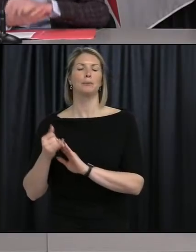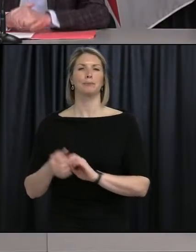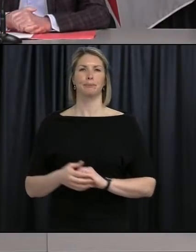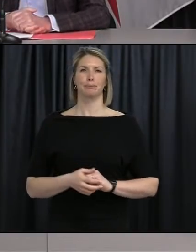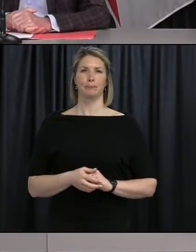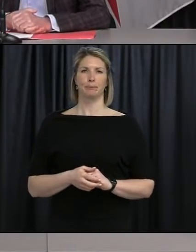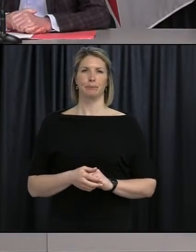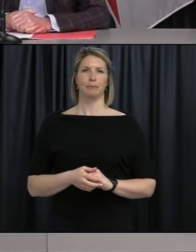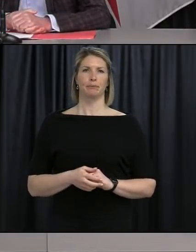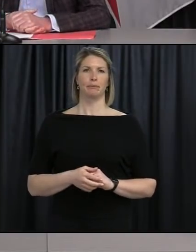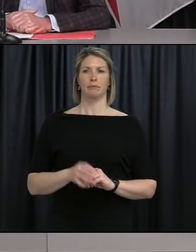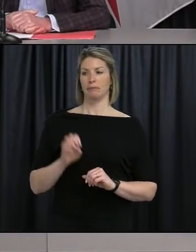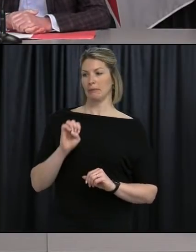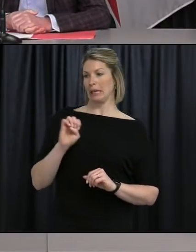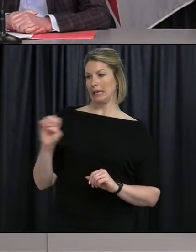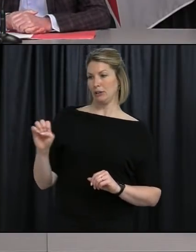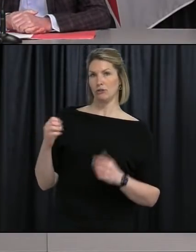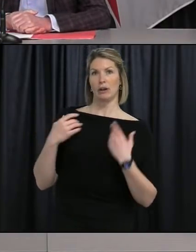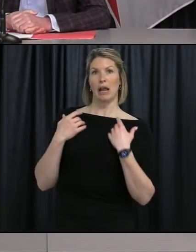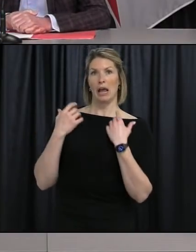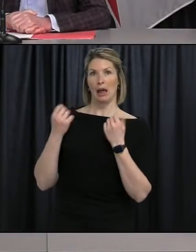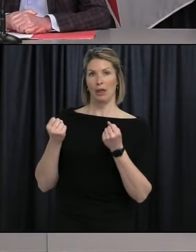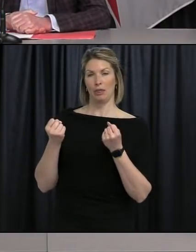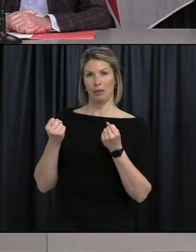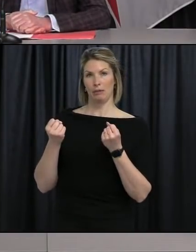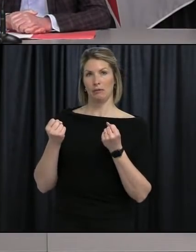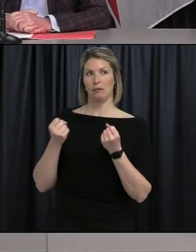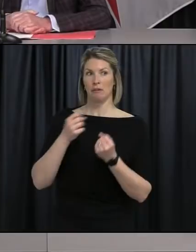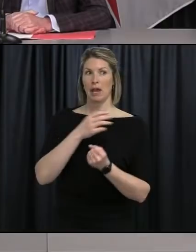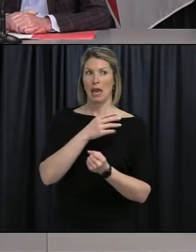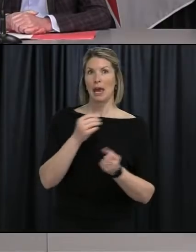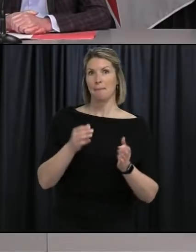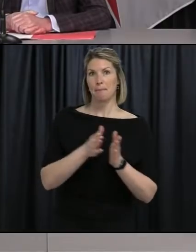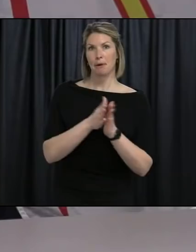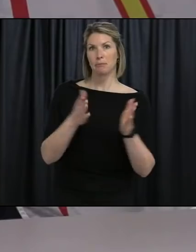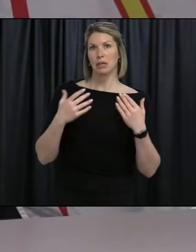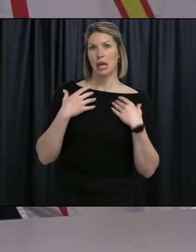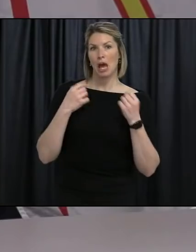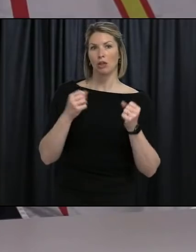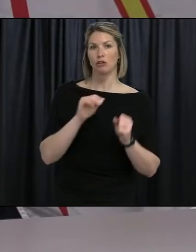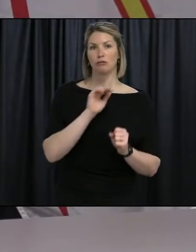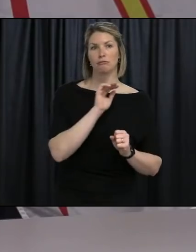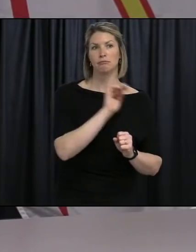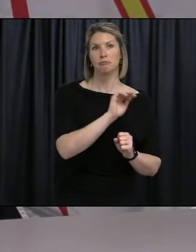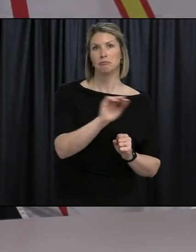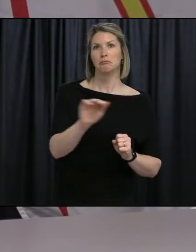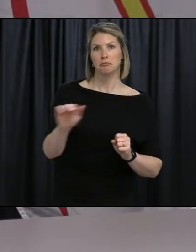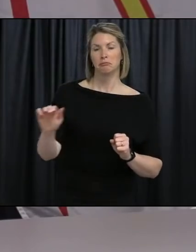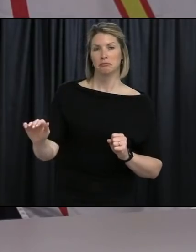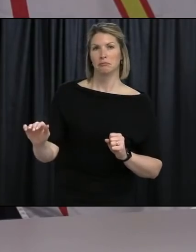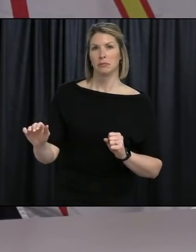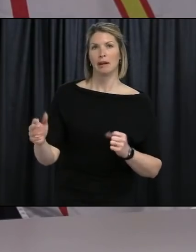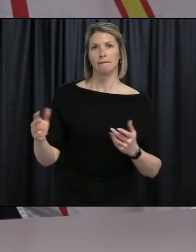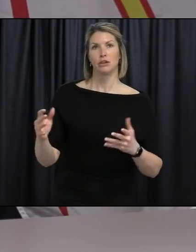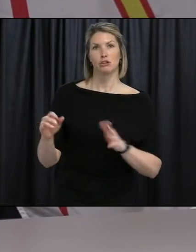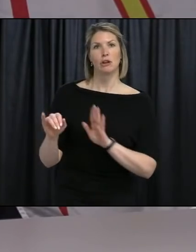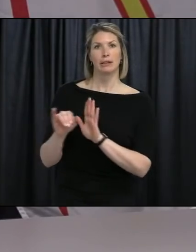The Eastern Health has reached out, and Public Health and Eastern Health has reached out, and they have